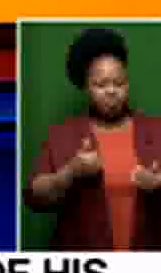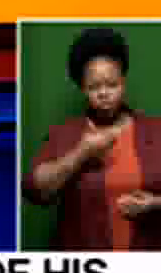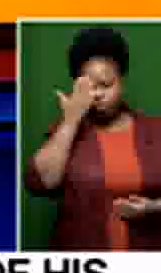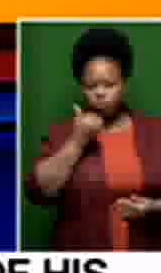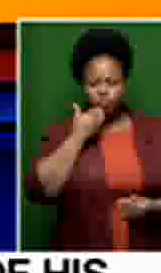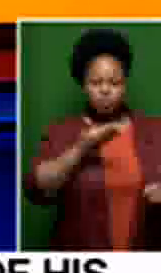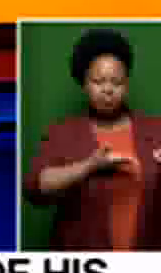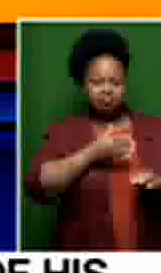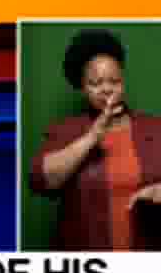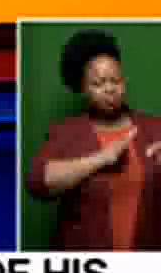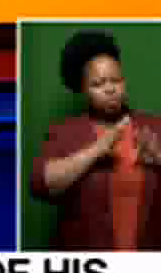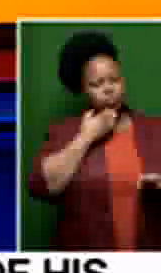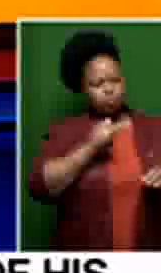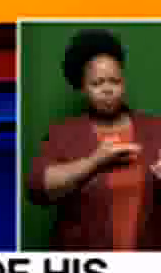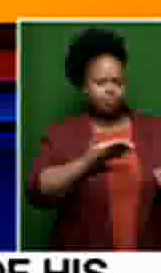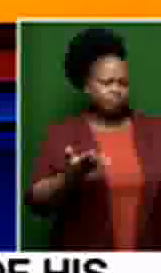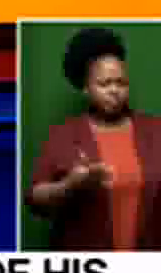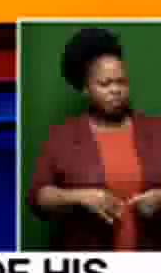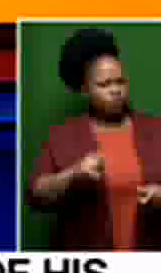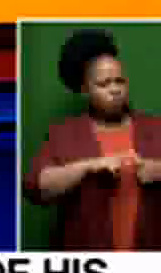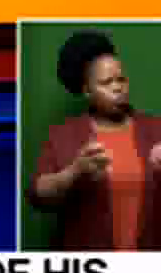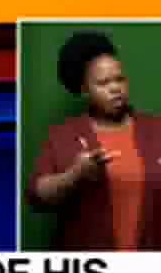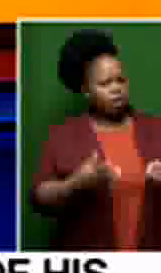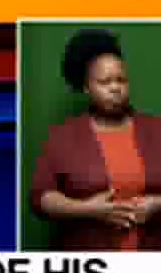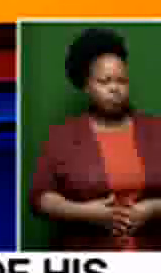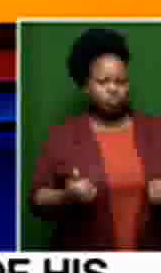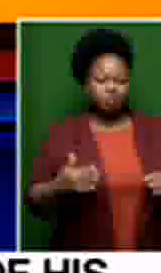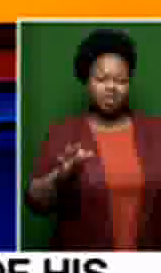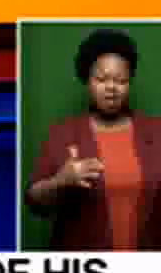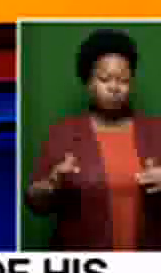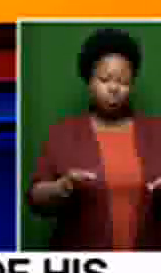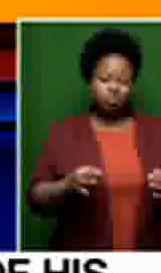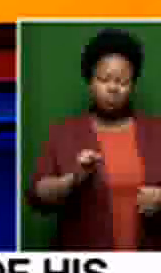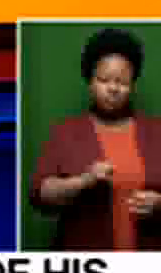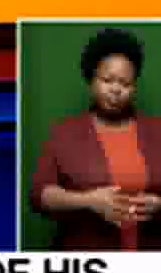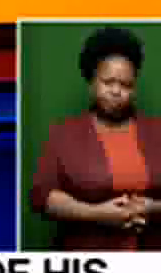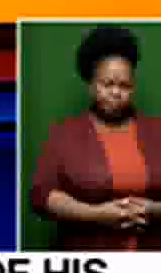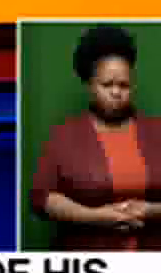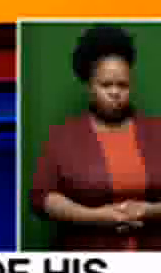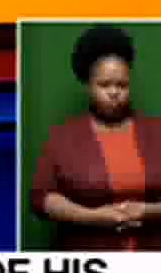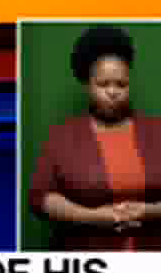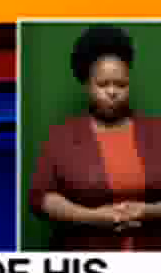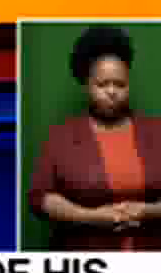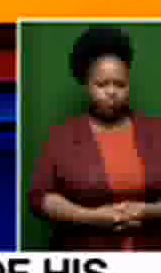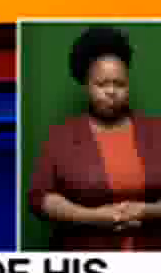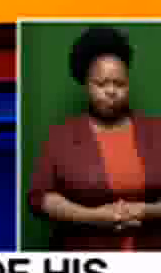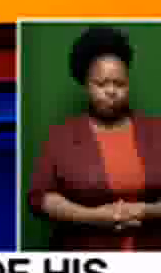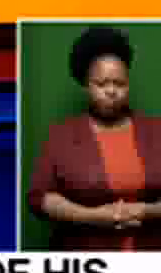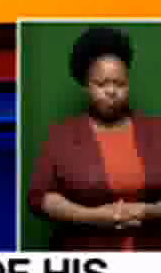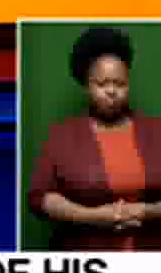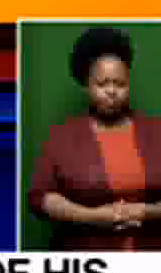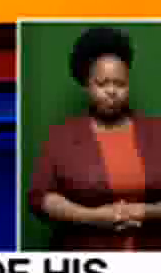you, just tell us a bit more about who Una Rams is, where you come from, and how you started your musical journey. Una